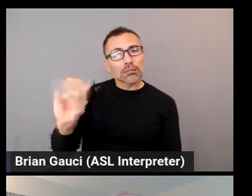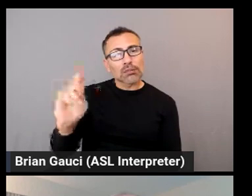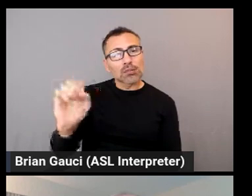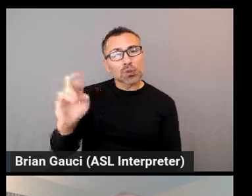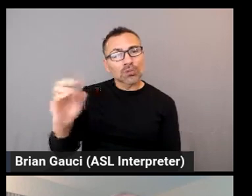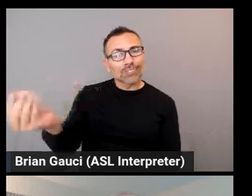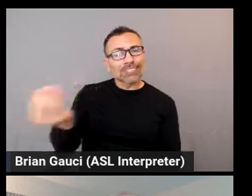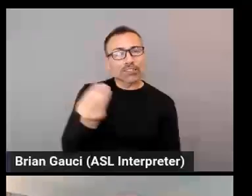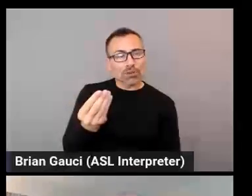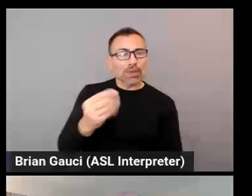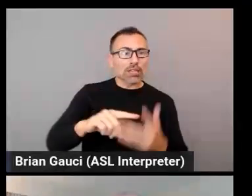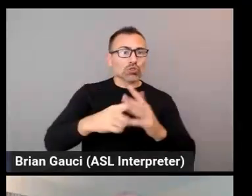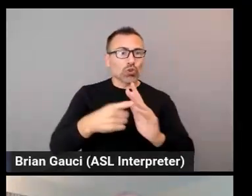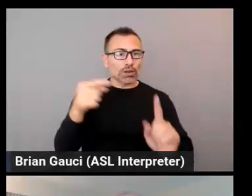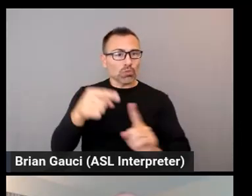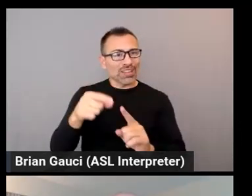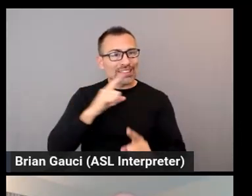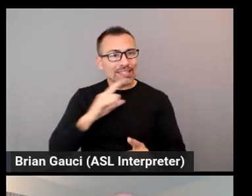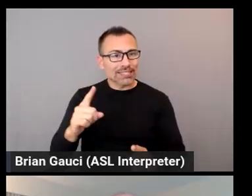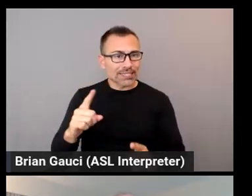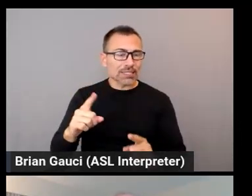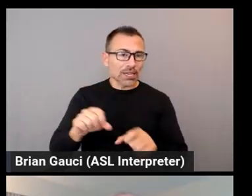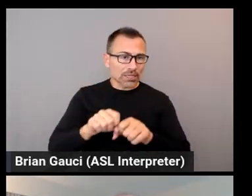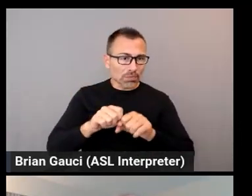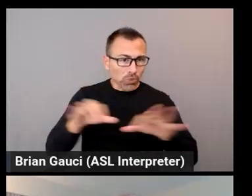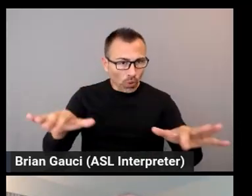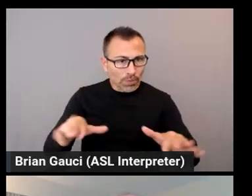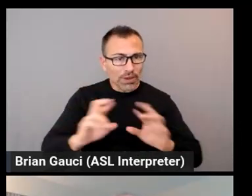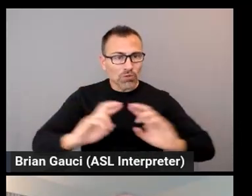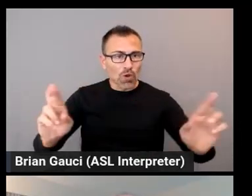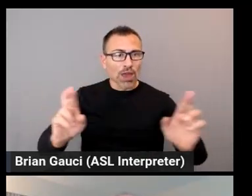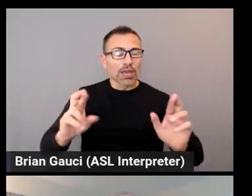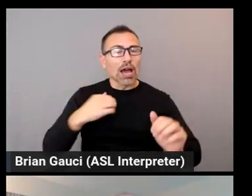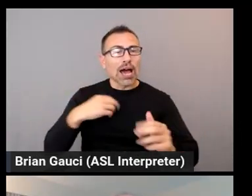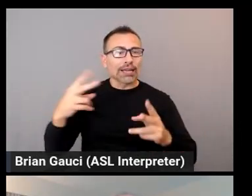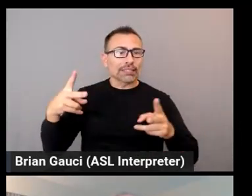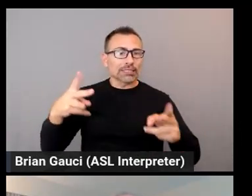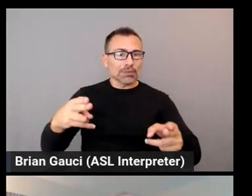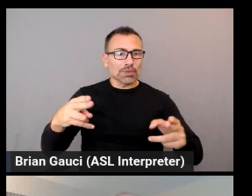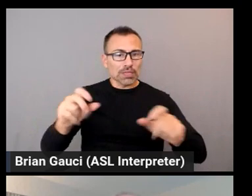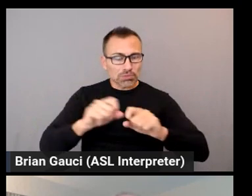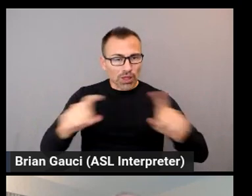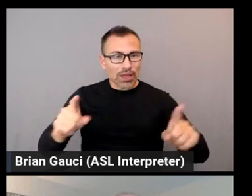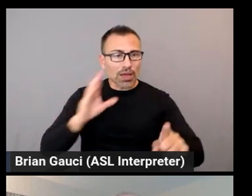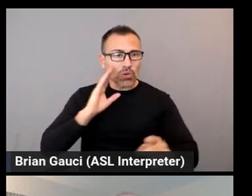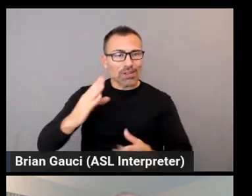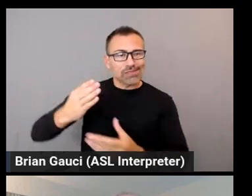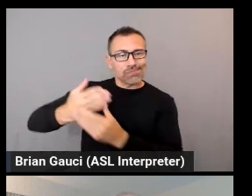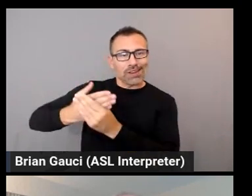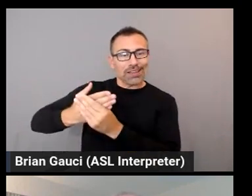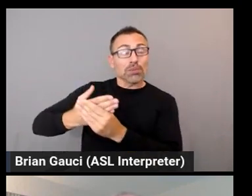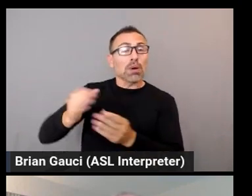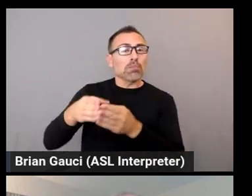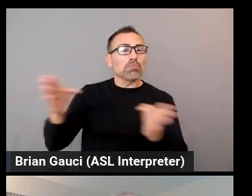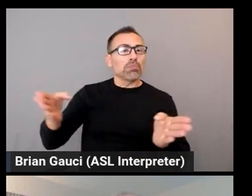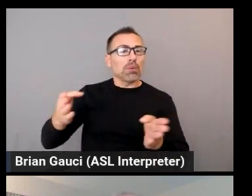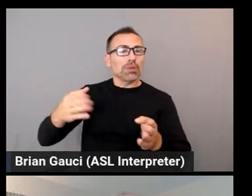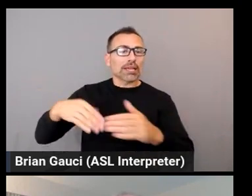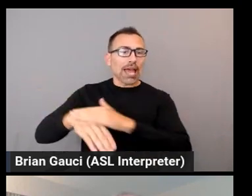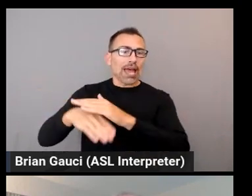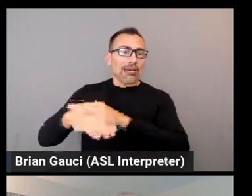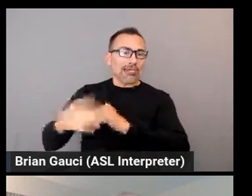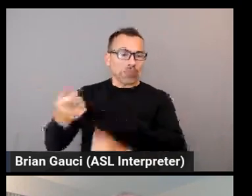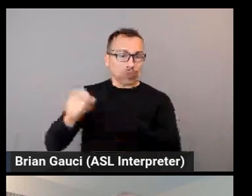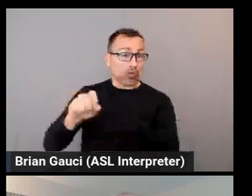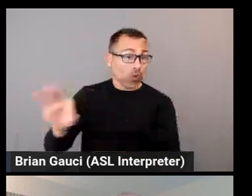ready snippet. I can go and deploy this and I'll have a bucket. That bucket will have public access turned off by default. So of course you could make changes here